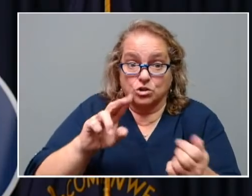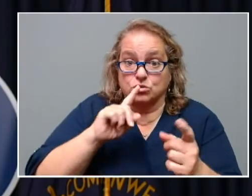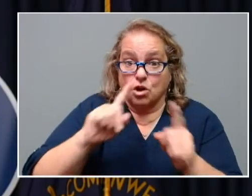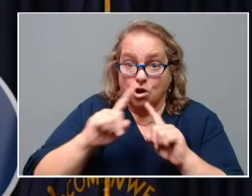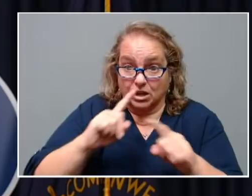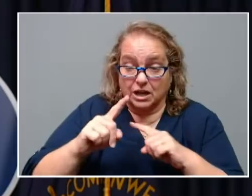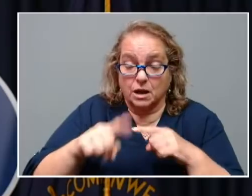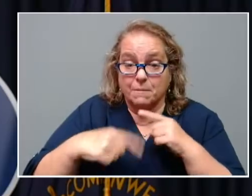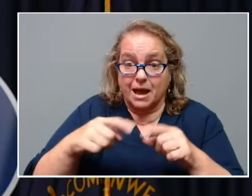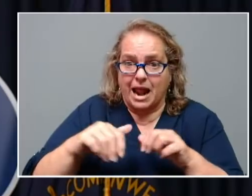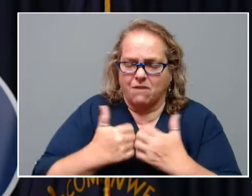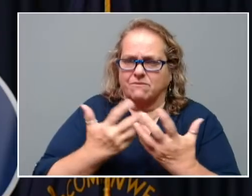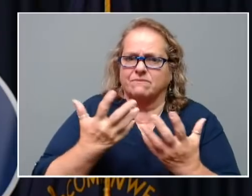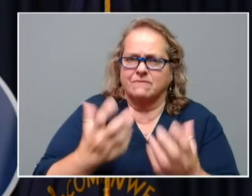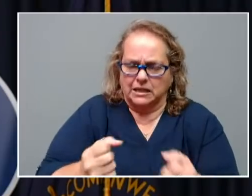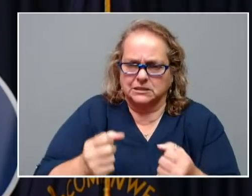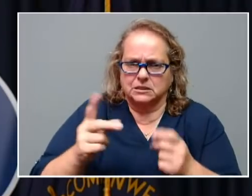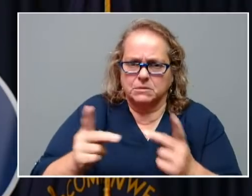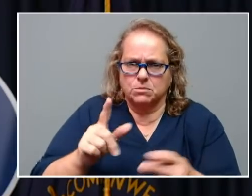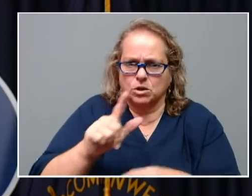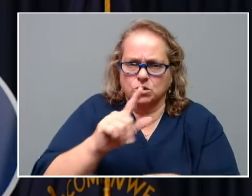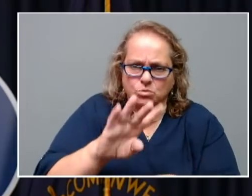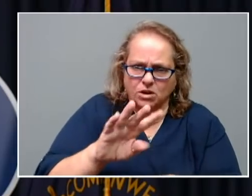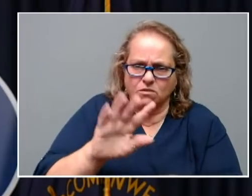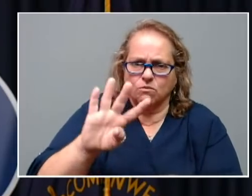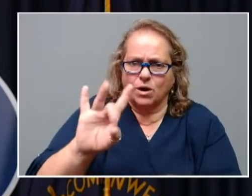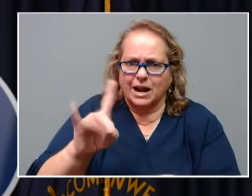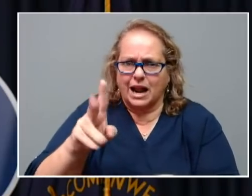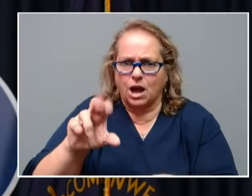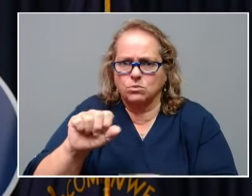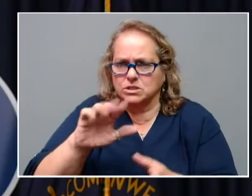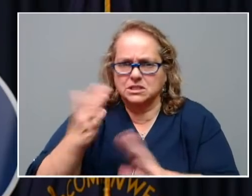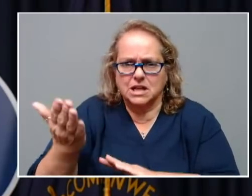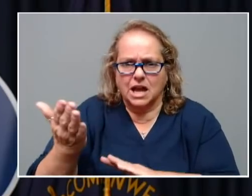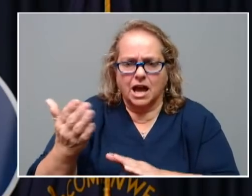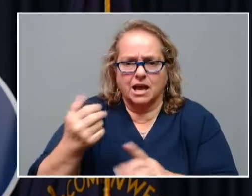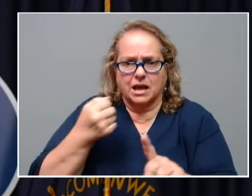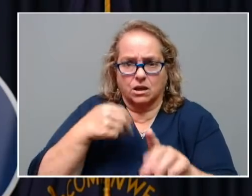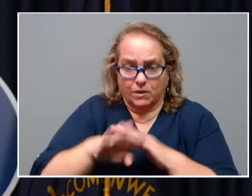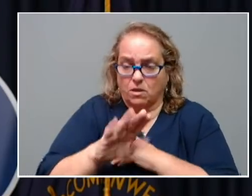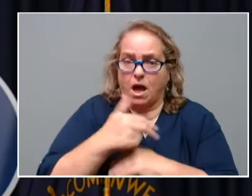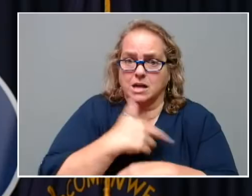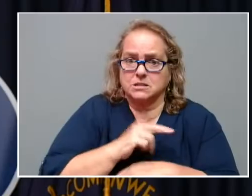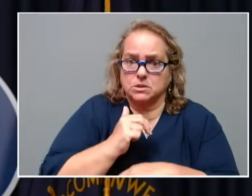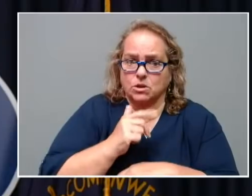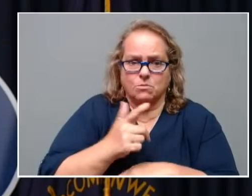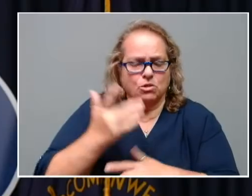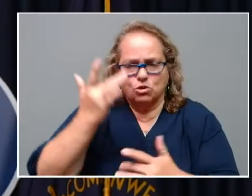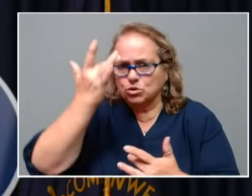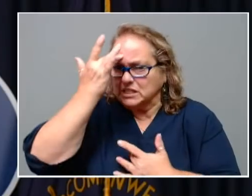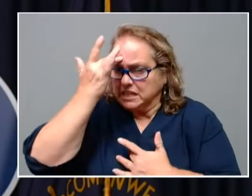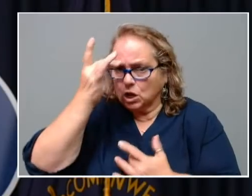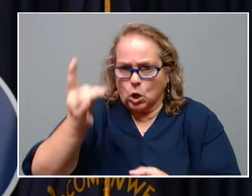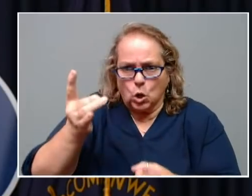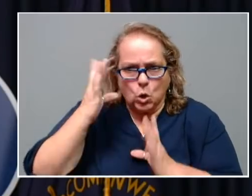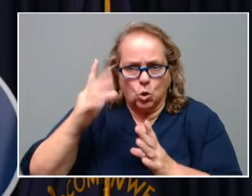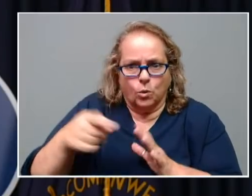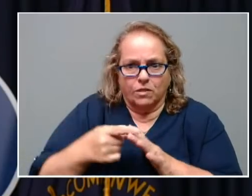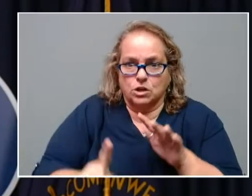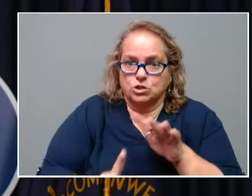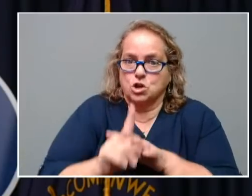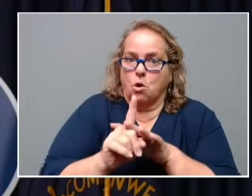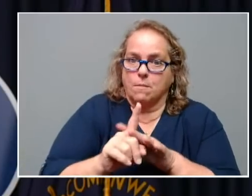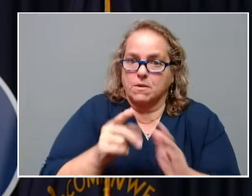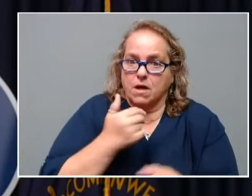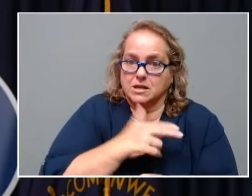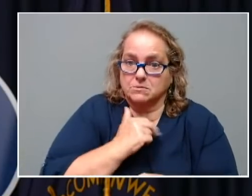how quickly people are passing away. In some instances, when they come into the hospital, they're a lot sicker when they show up. And I think before you would